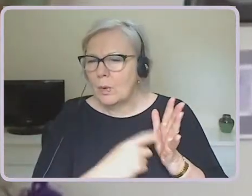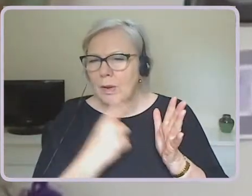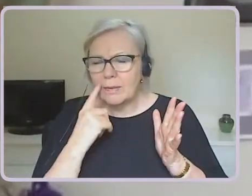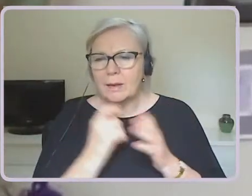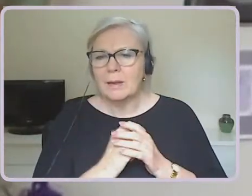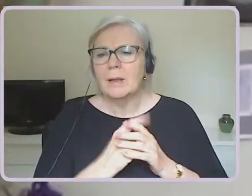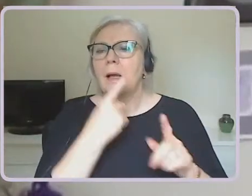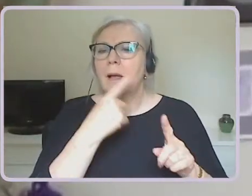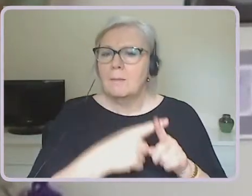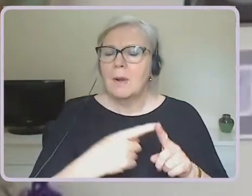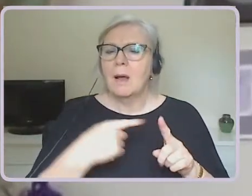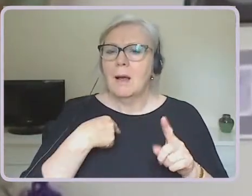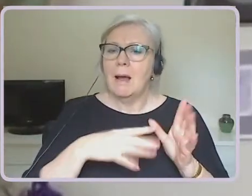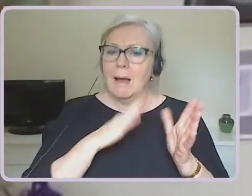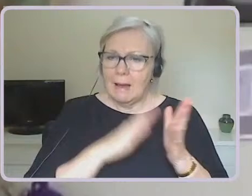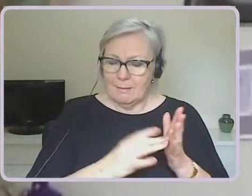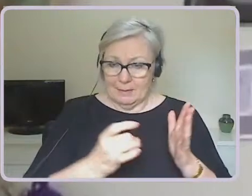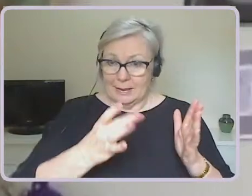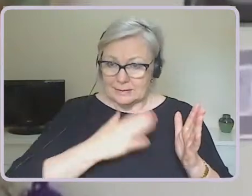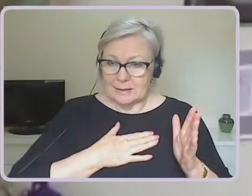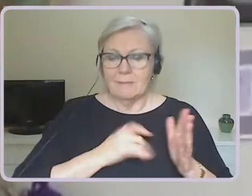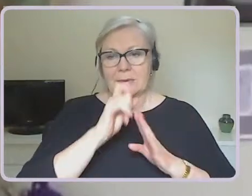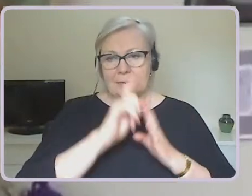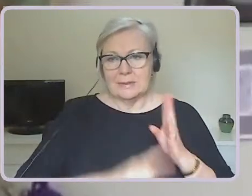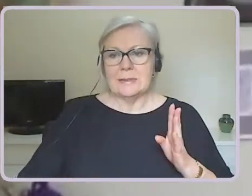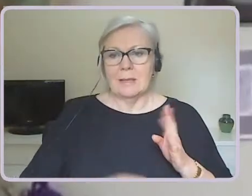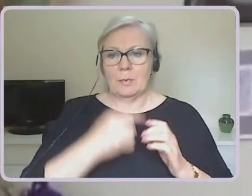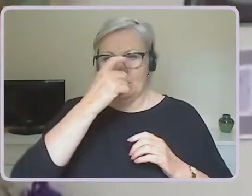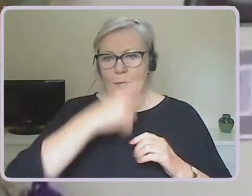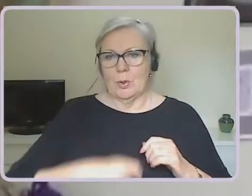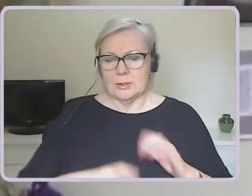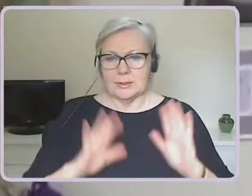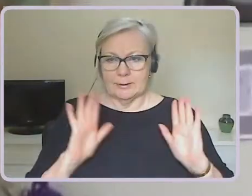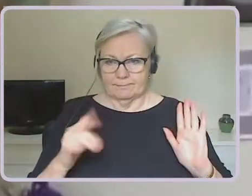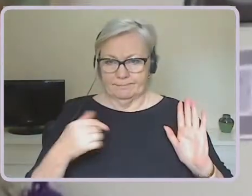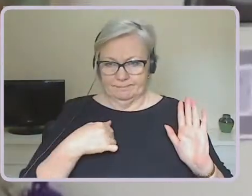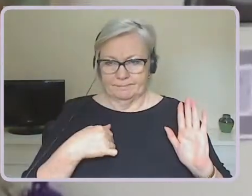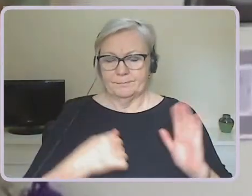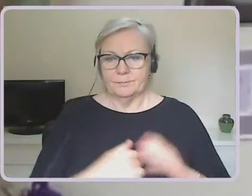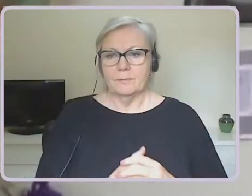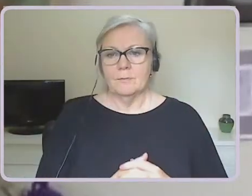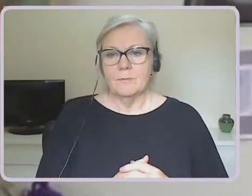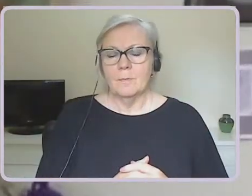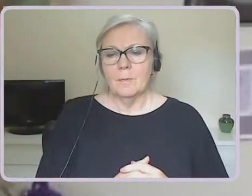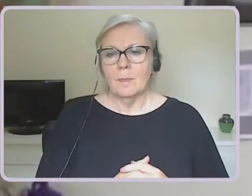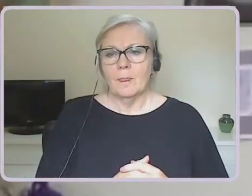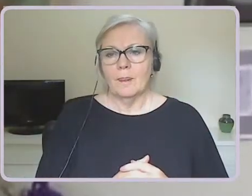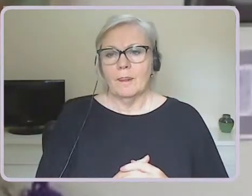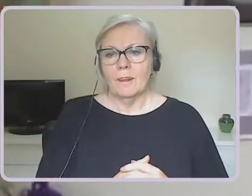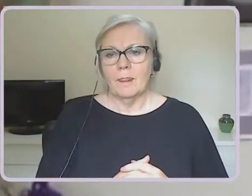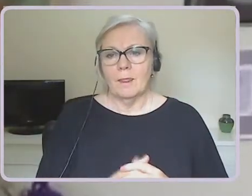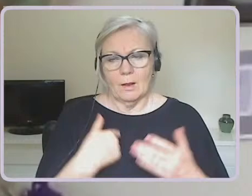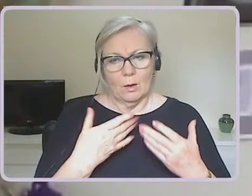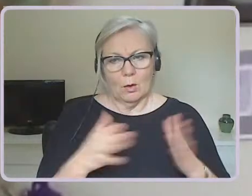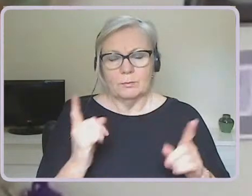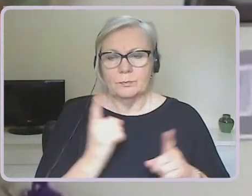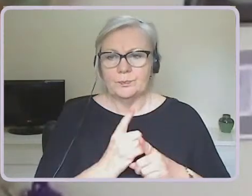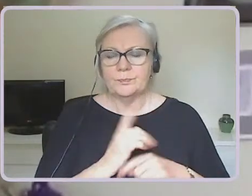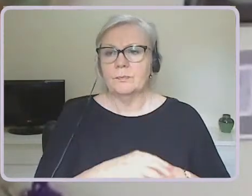as a disabled person. So a couple of other things that I've done in the past have